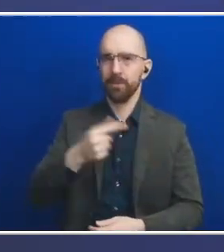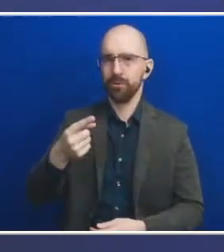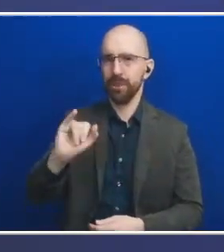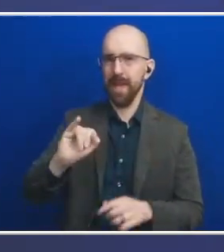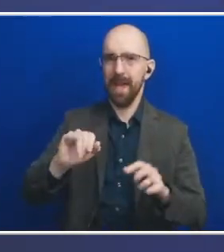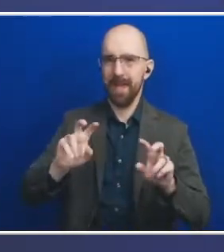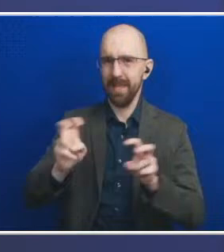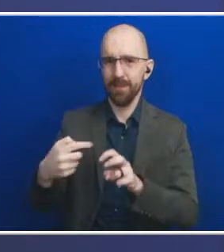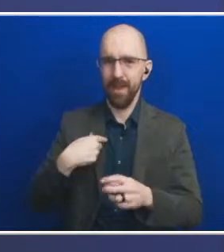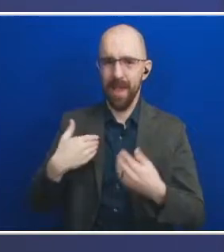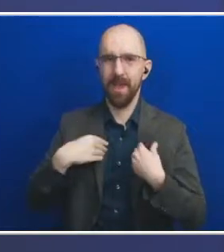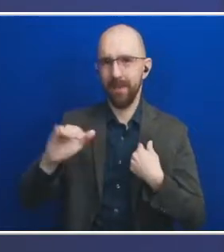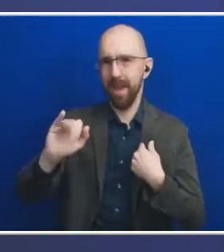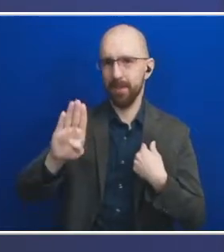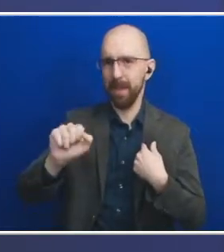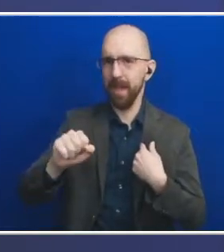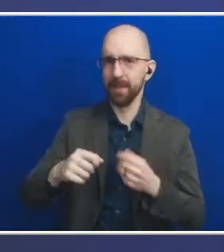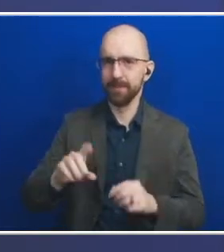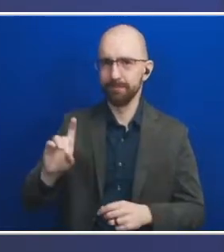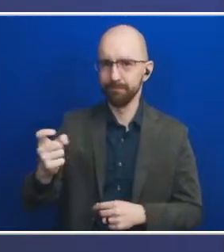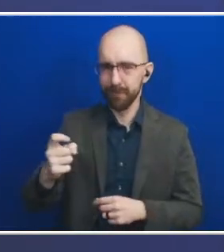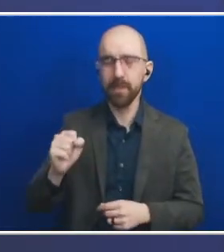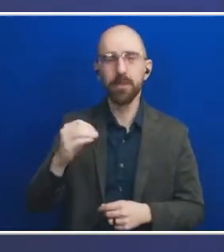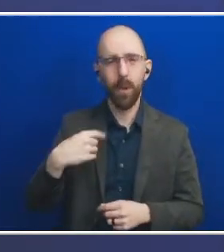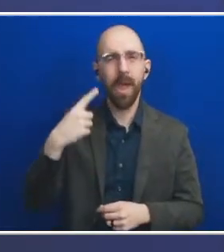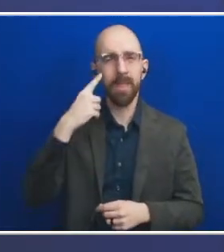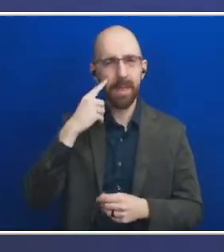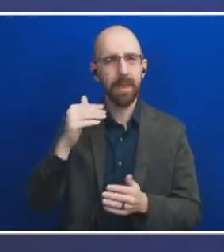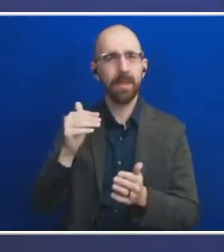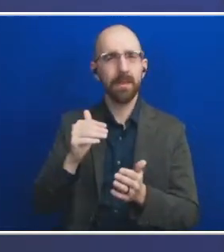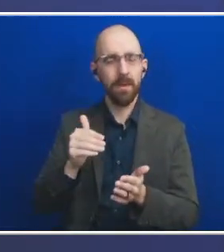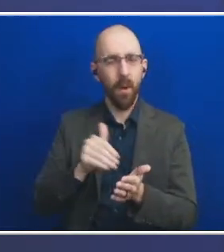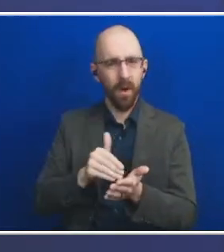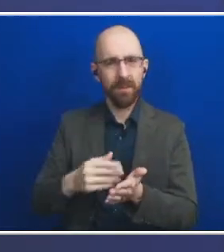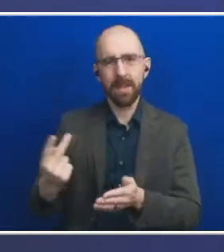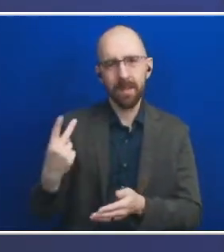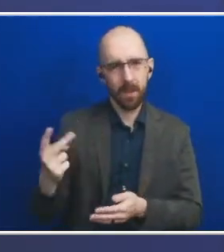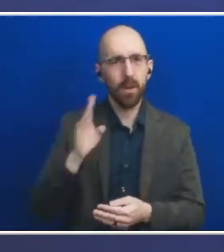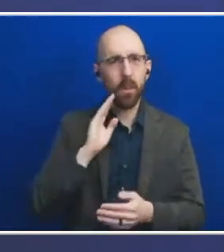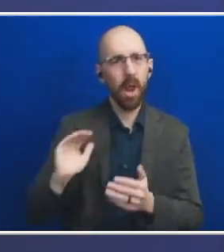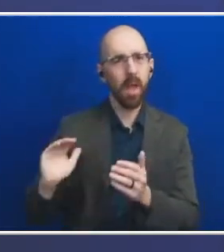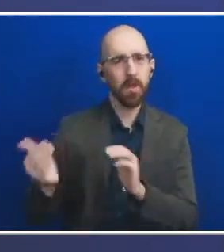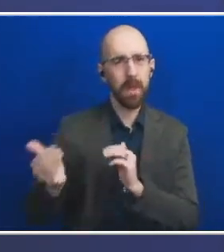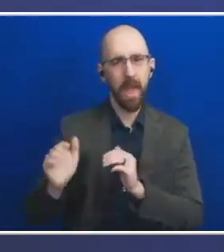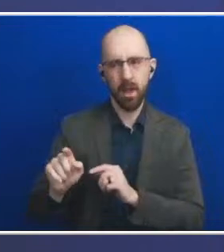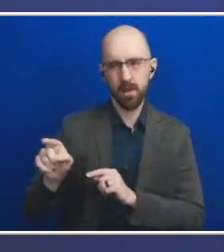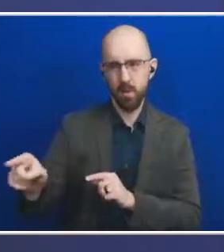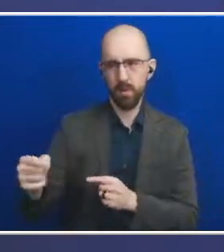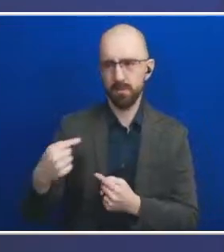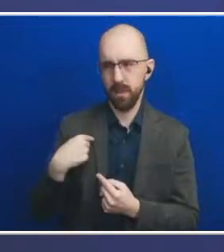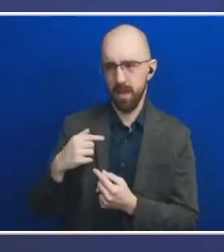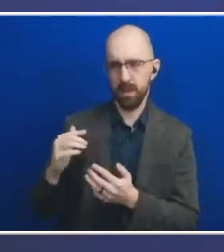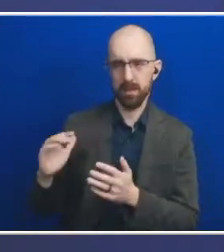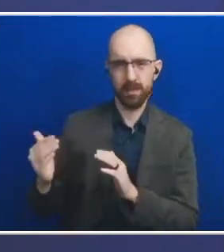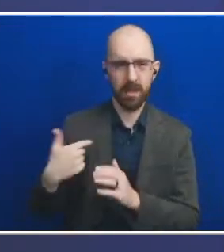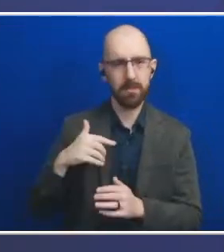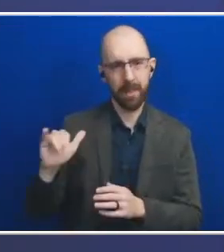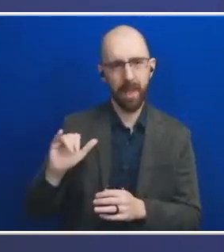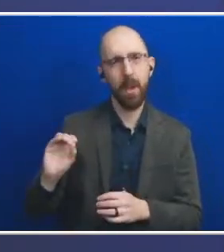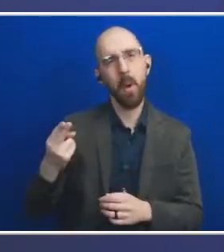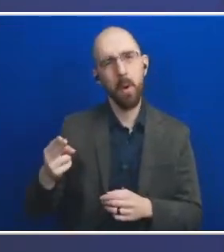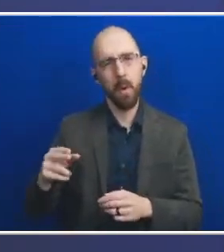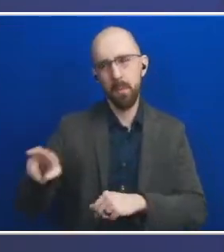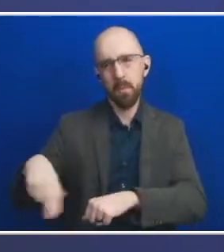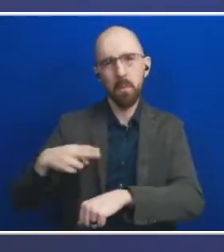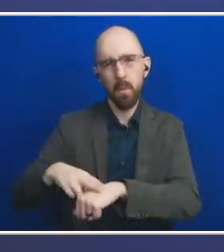IBS. So I think a lot of the times him and I would kind of like compare, and I'd be like, oh, that's normal. That sounds like